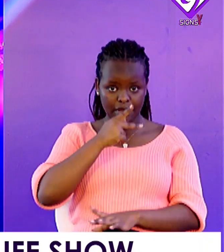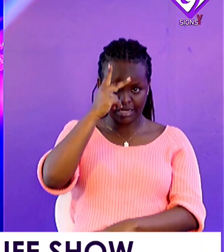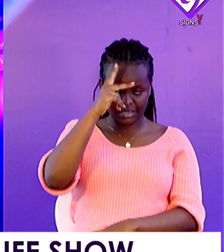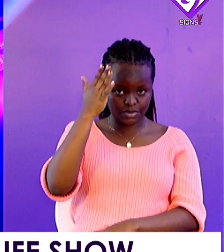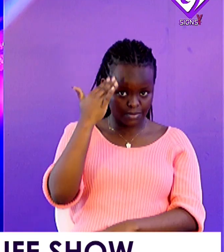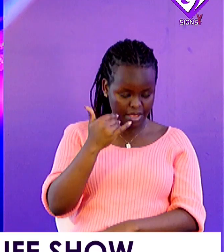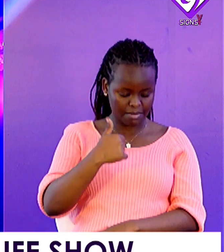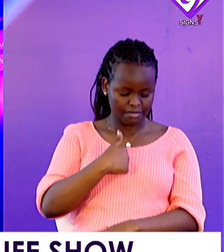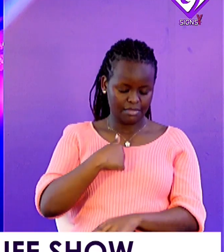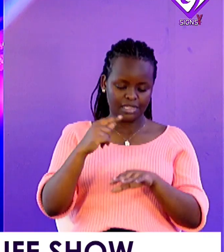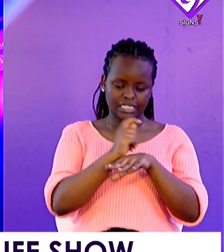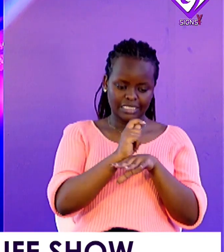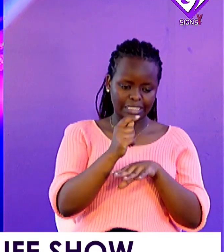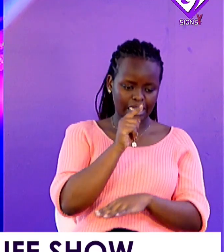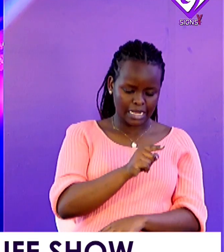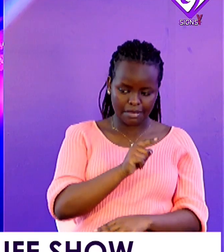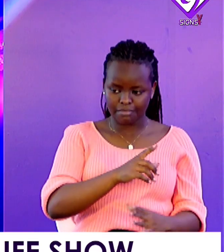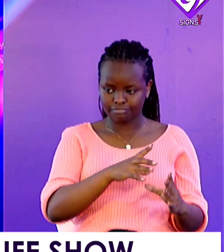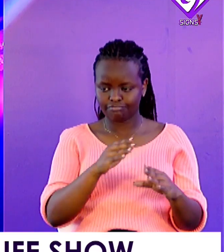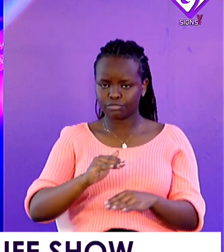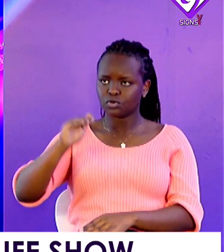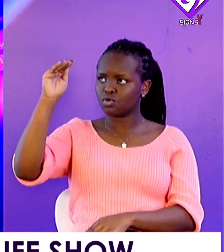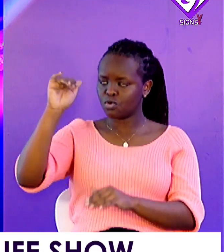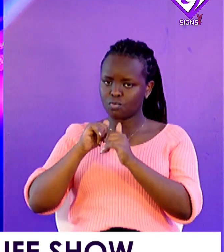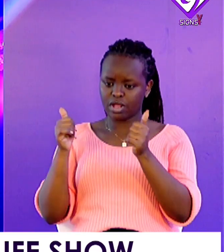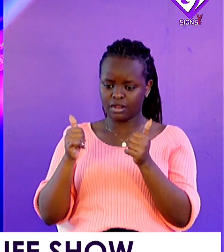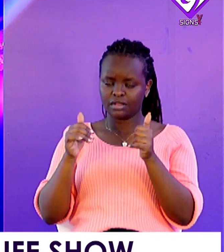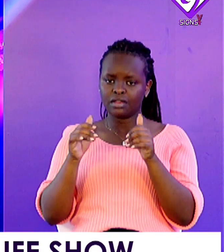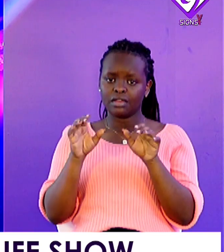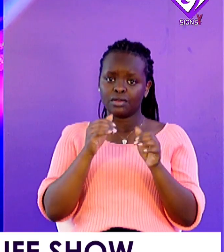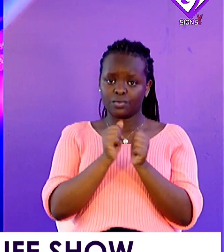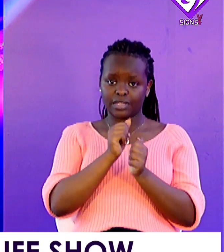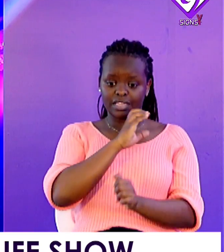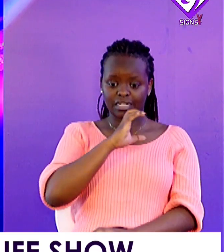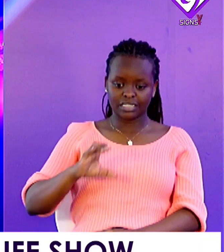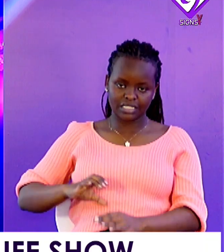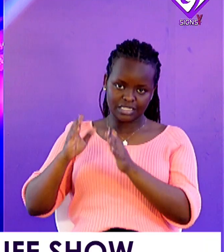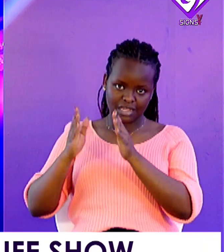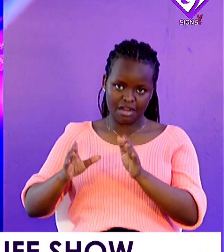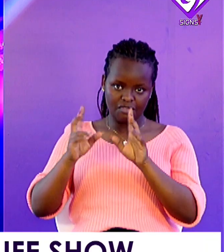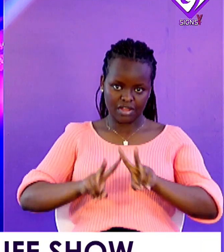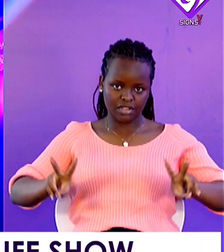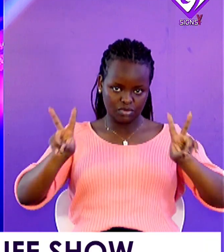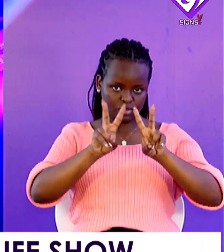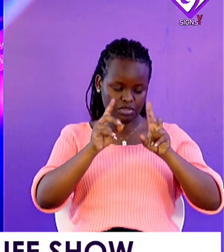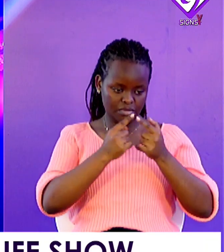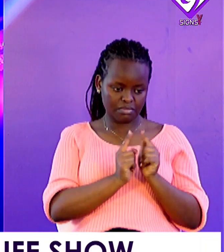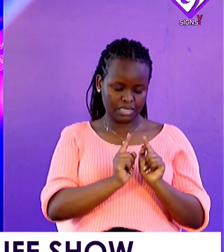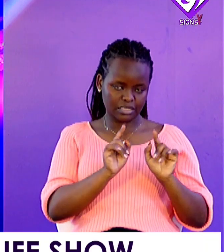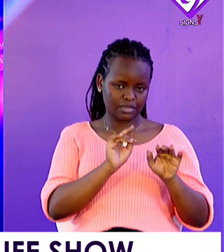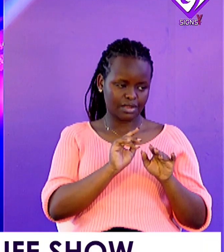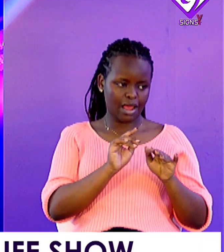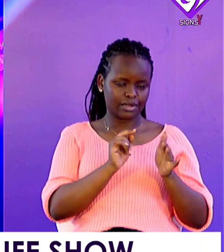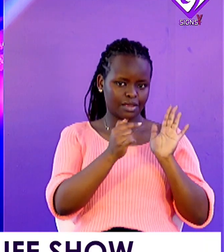to train them up with Christian values. But at a particular stage or age, you may